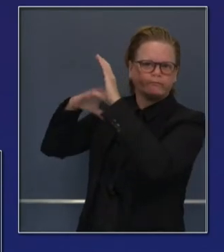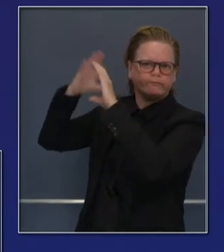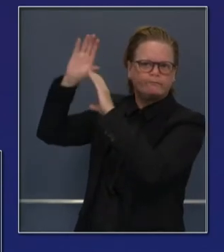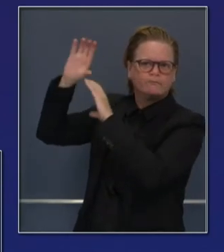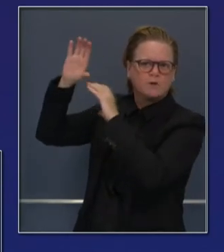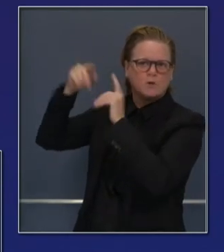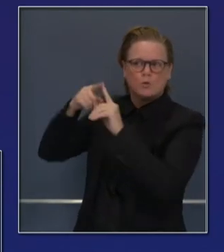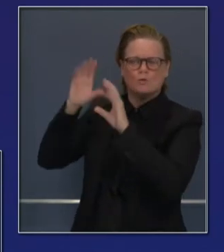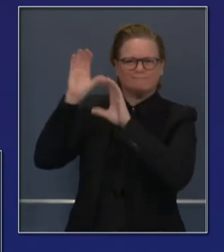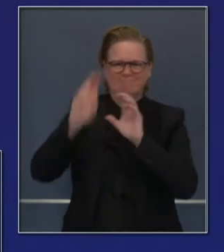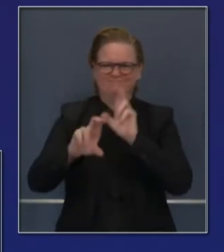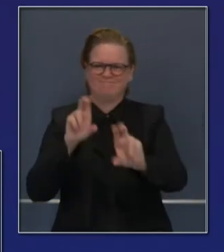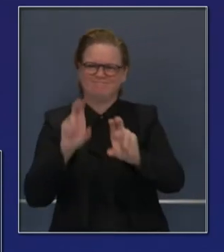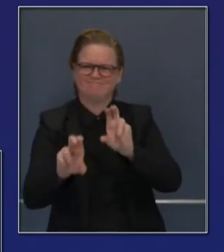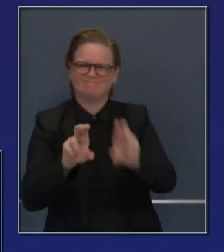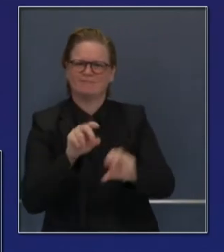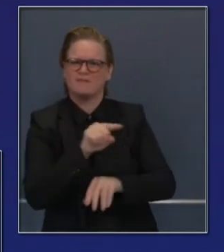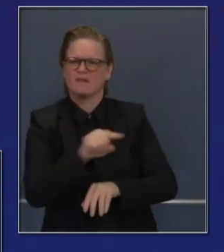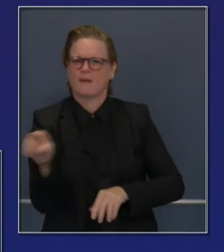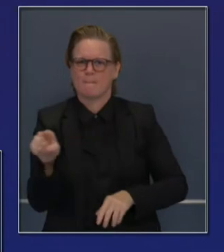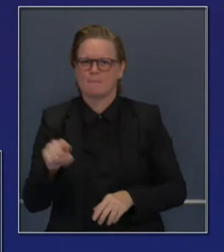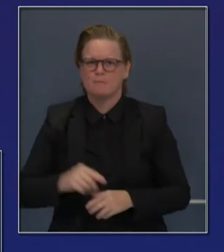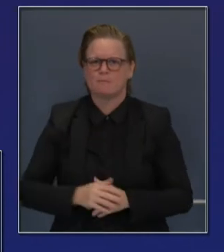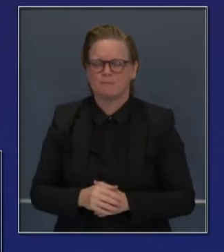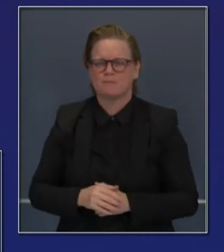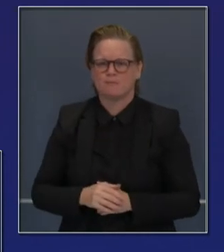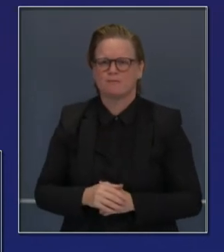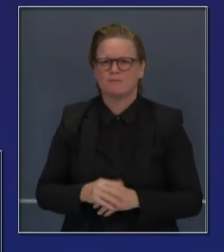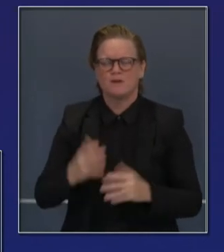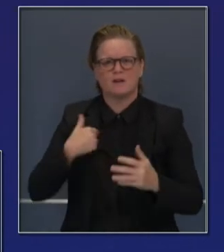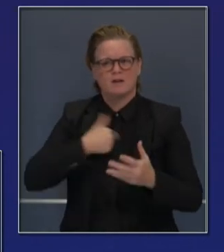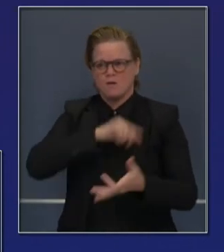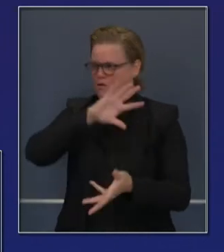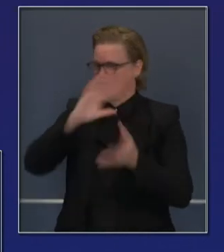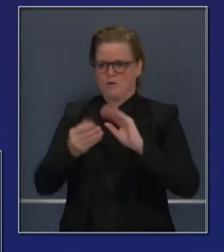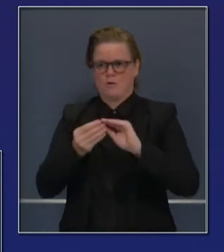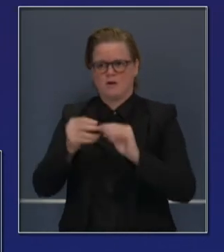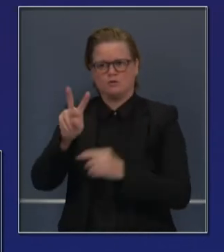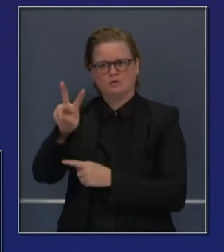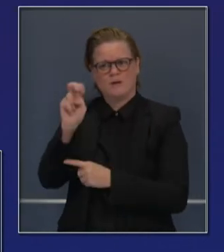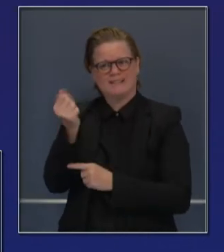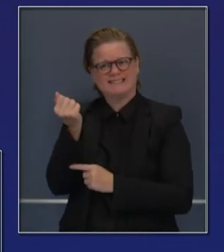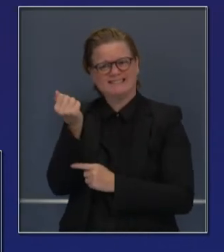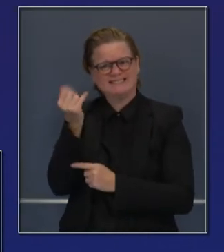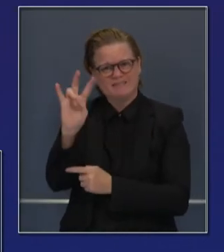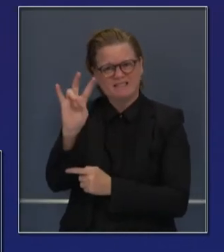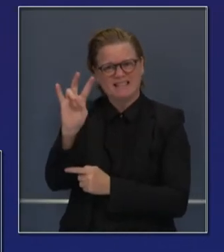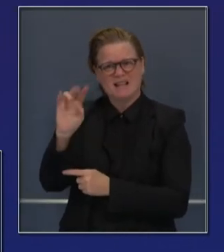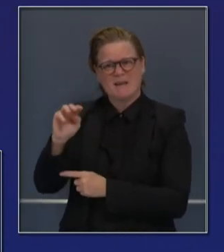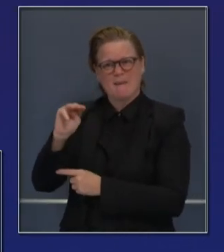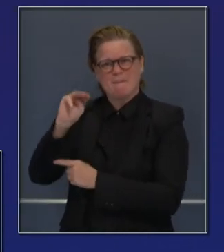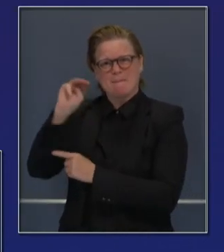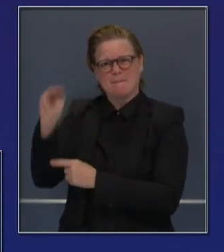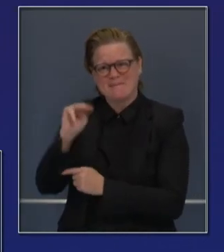the total $100 million, that we had $217 million loans approved that have already leveraged